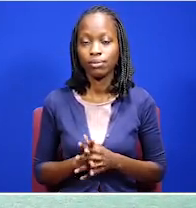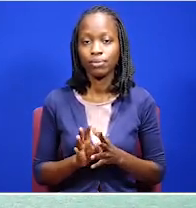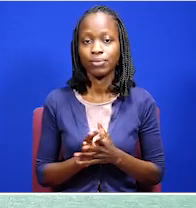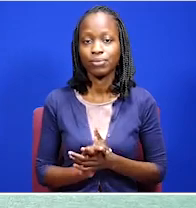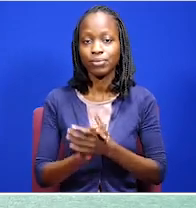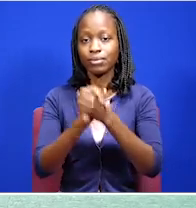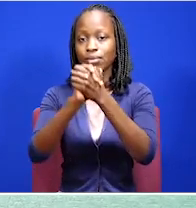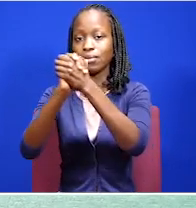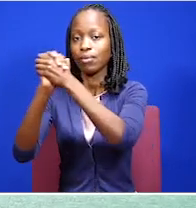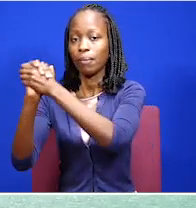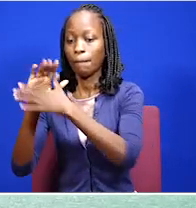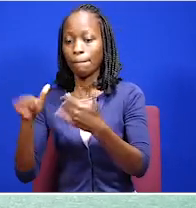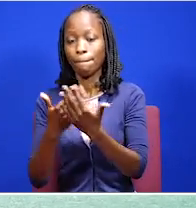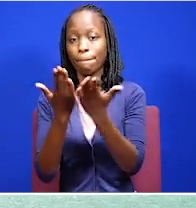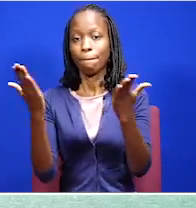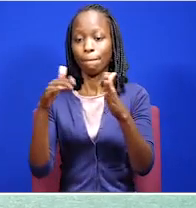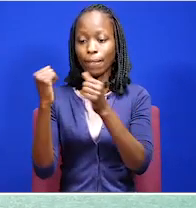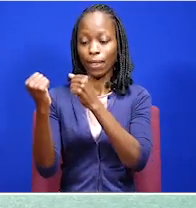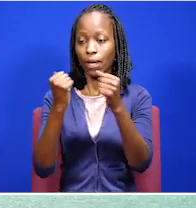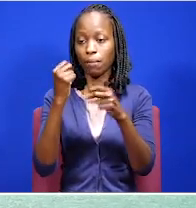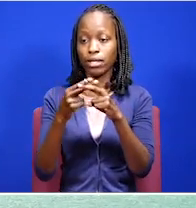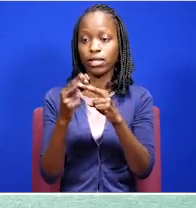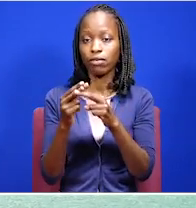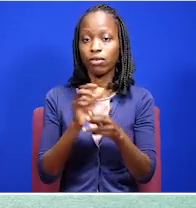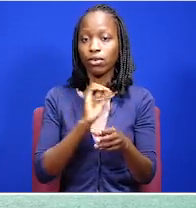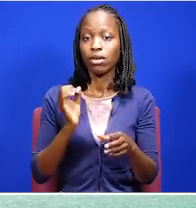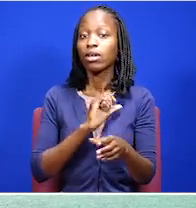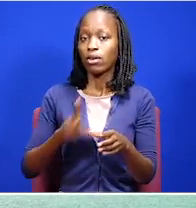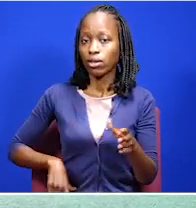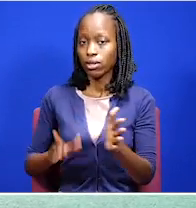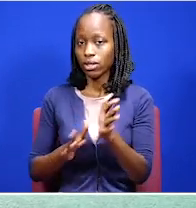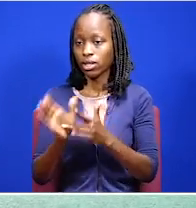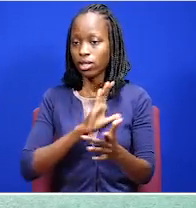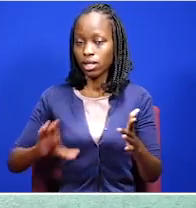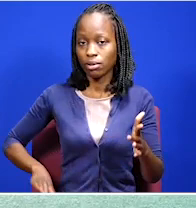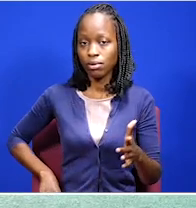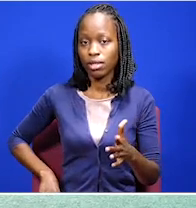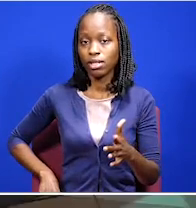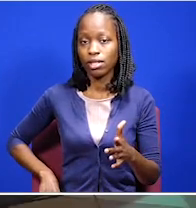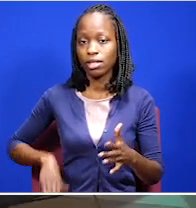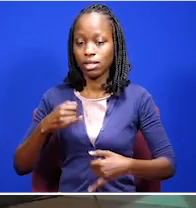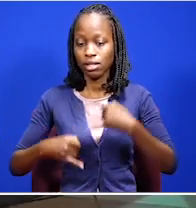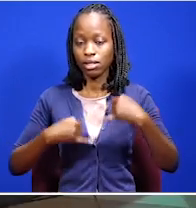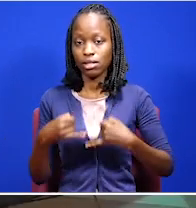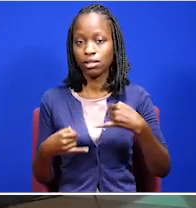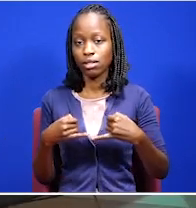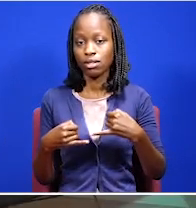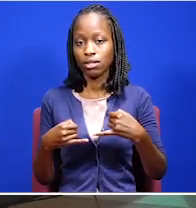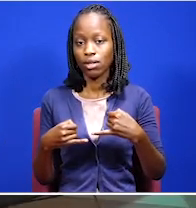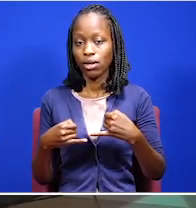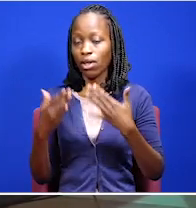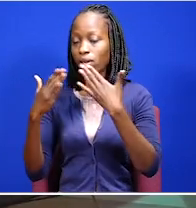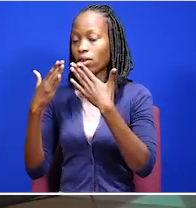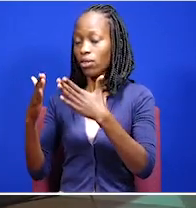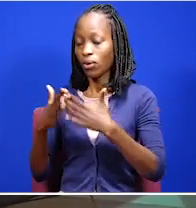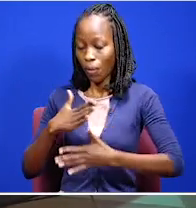I greet every last one of you in the mighty name of our Lord Jesus Christ. It's such a great joy, Reverend Rubadiri,